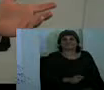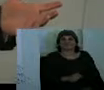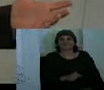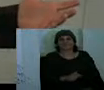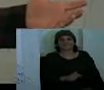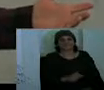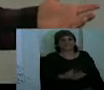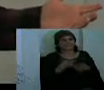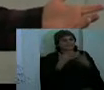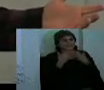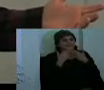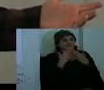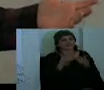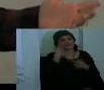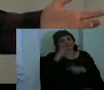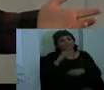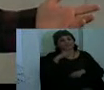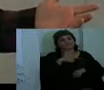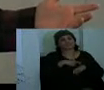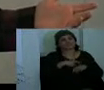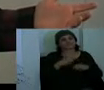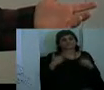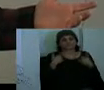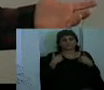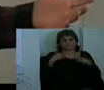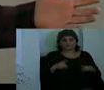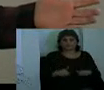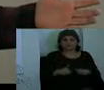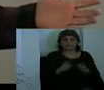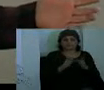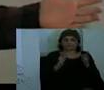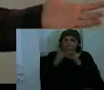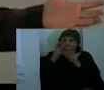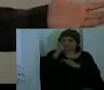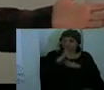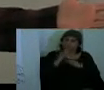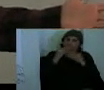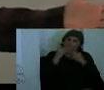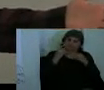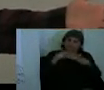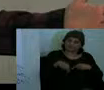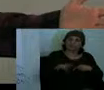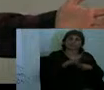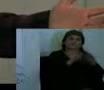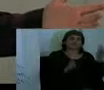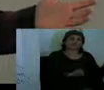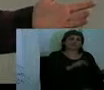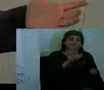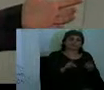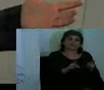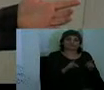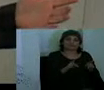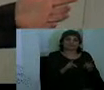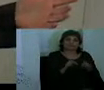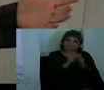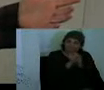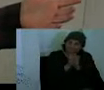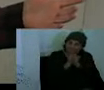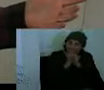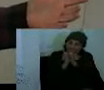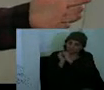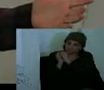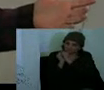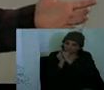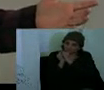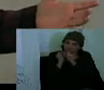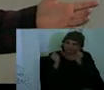God, thank you for this time we've had in this place. Thank you for these people that we have been in worship with.